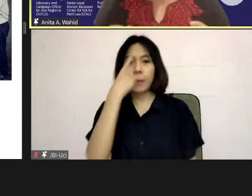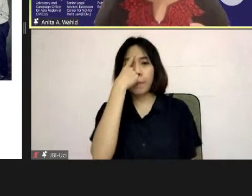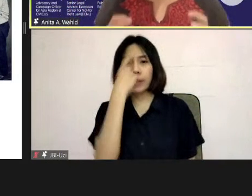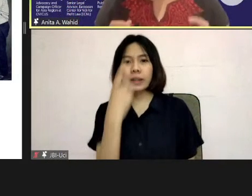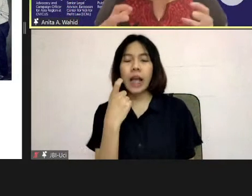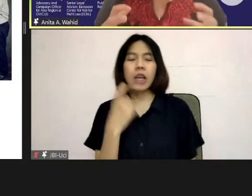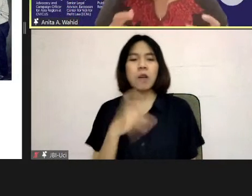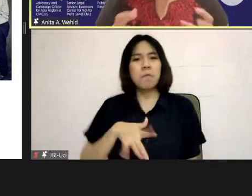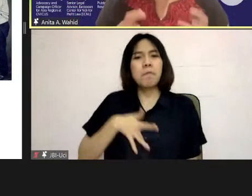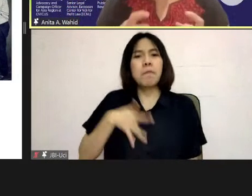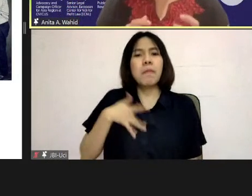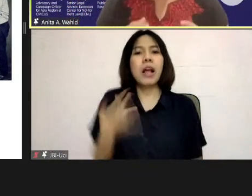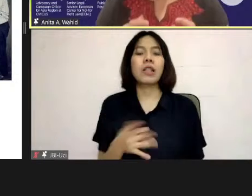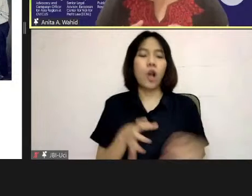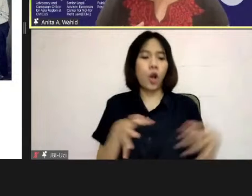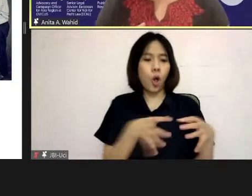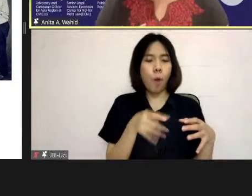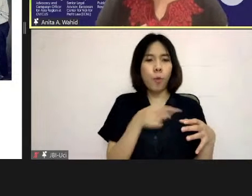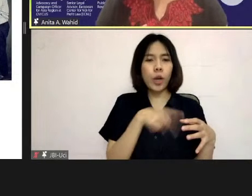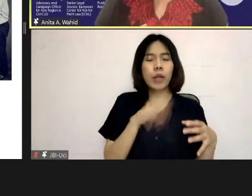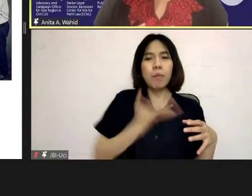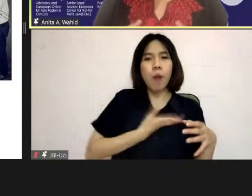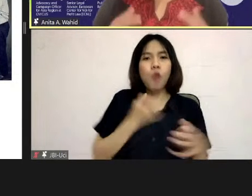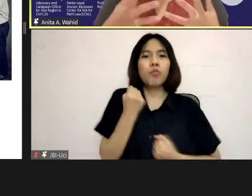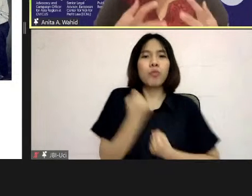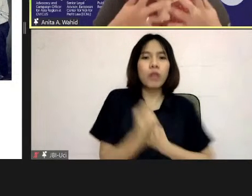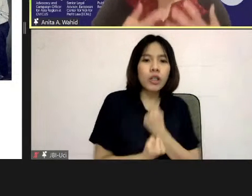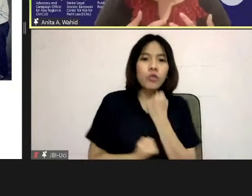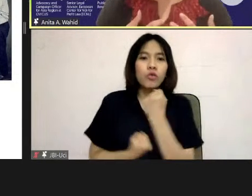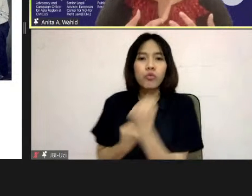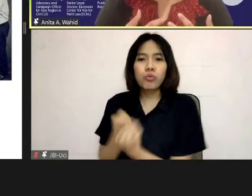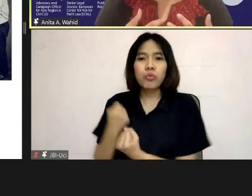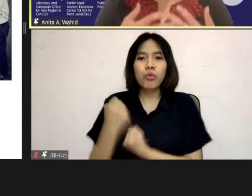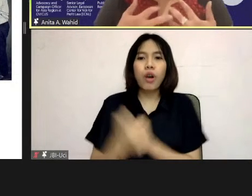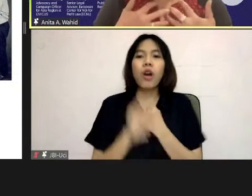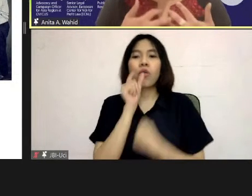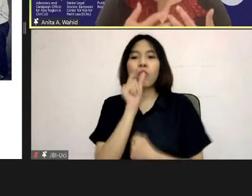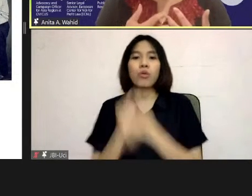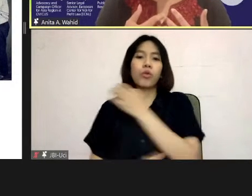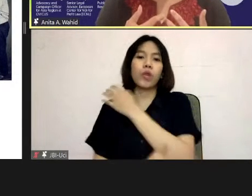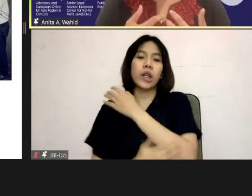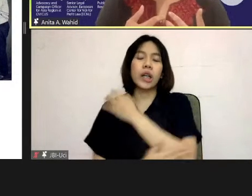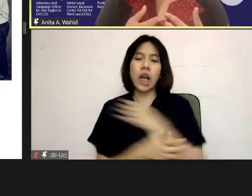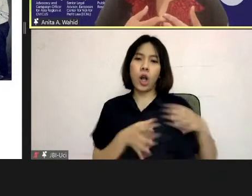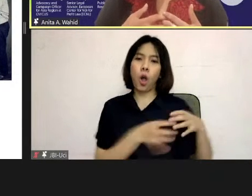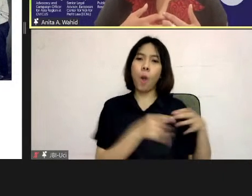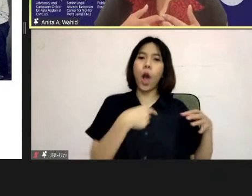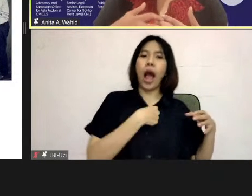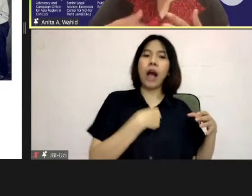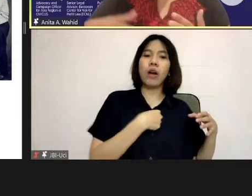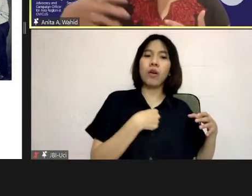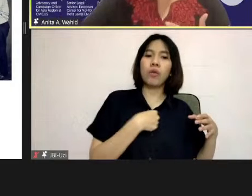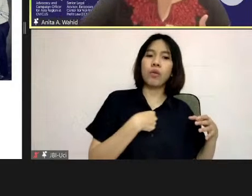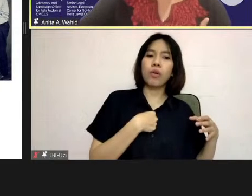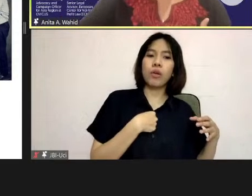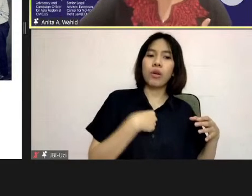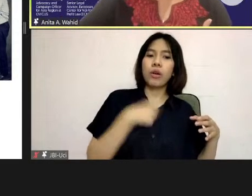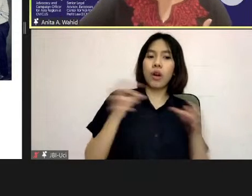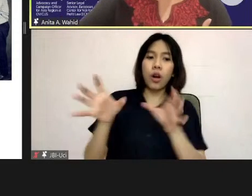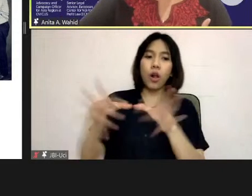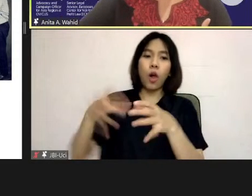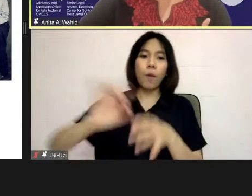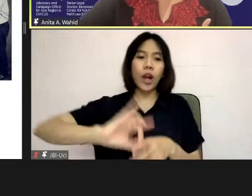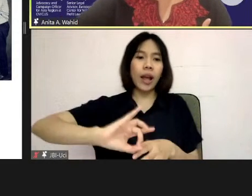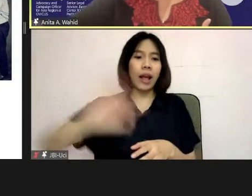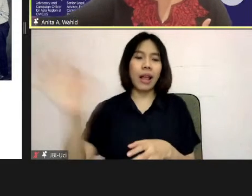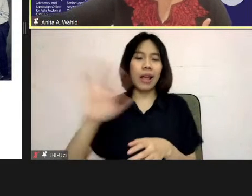that one the only group that's fighting or have the patriotisms of our country is